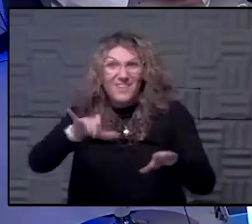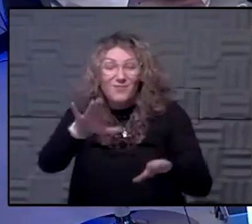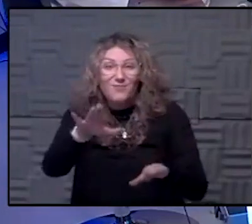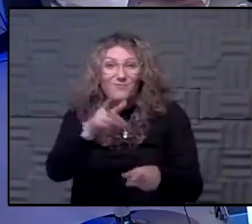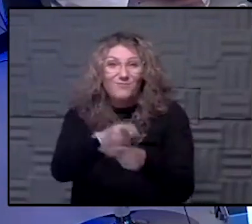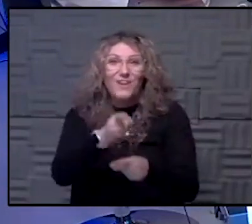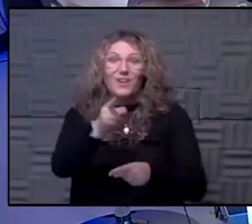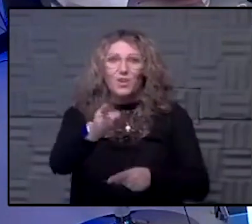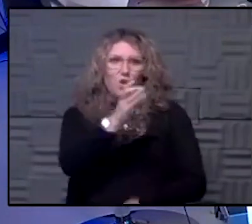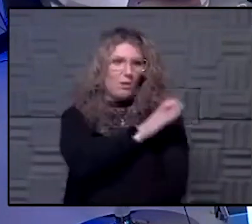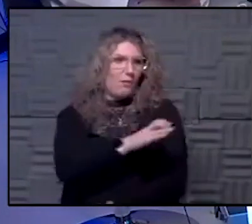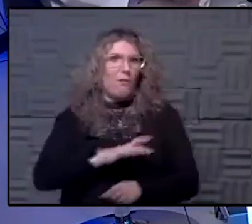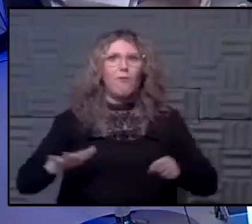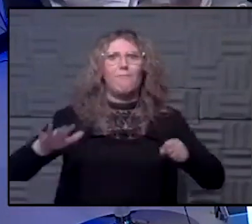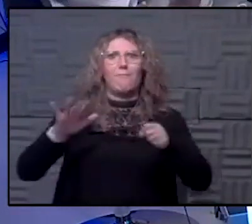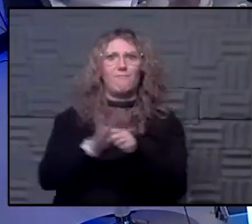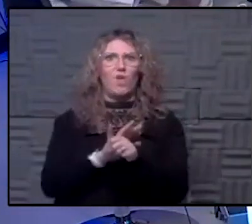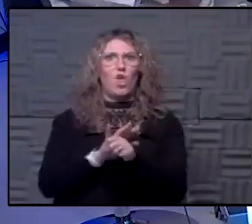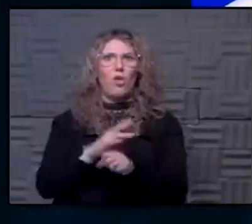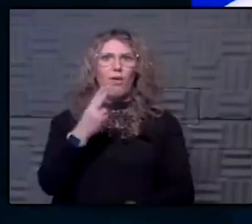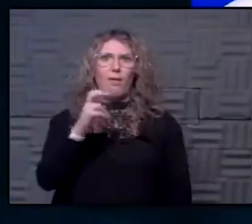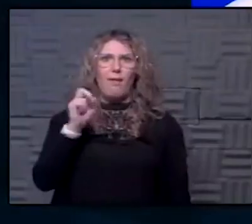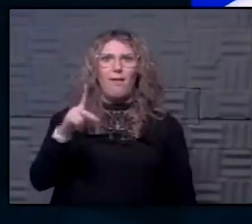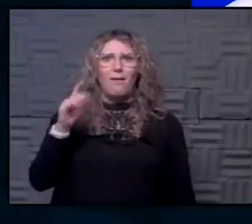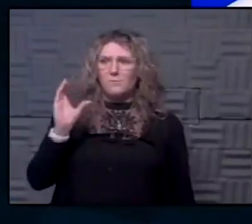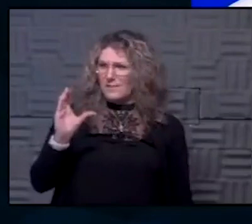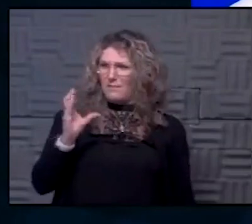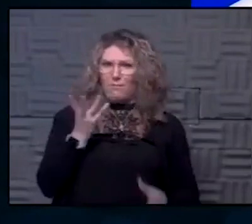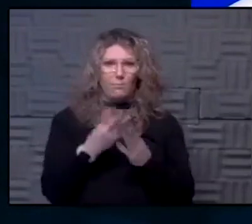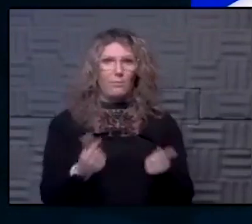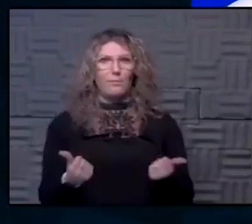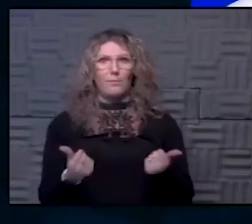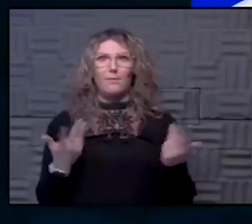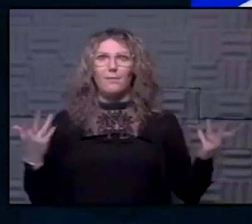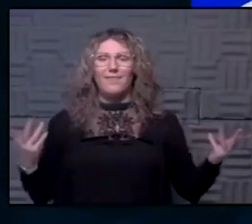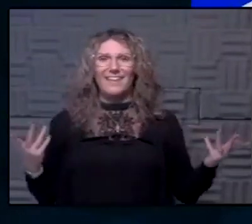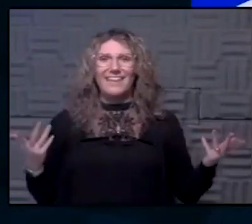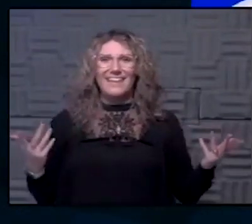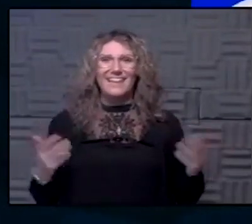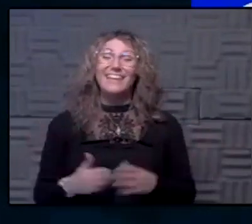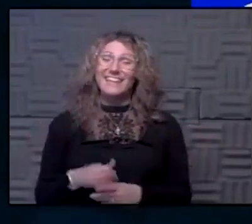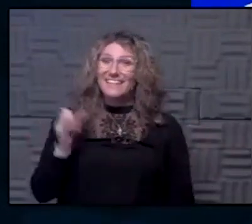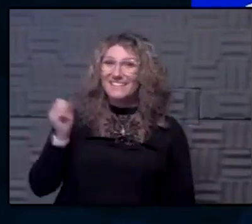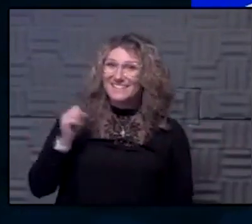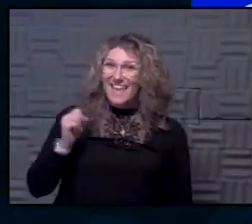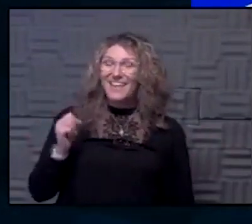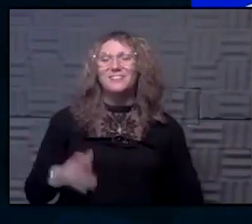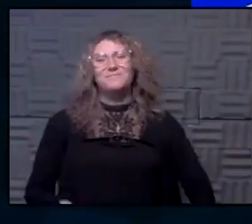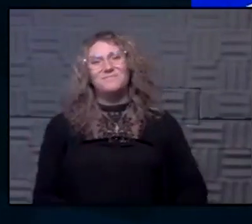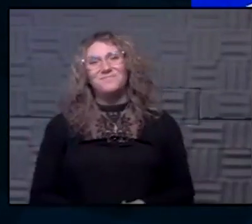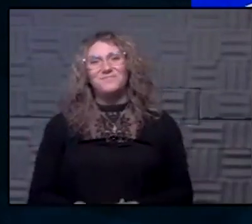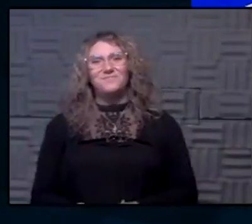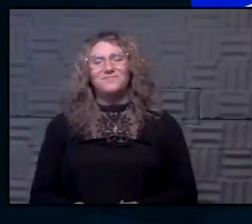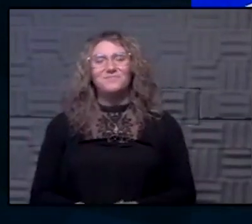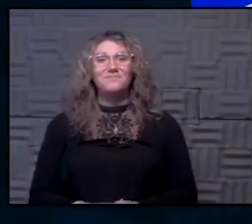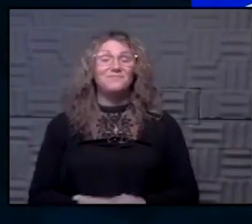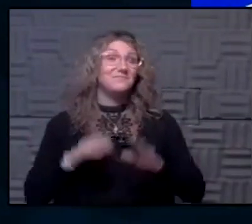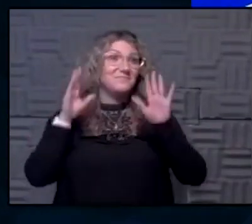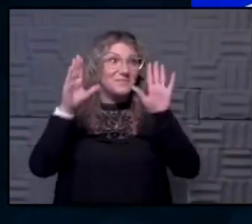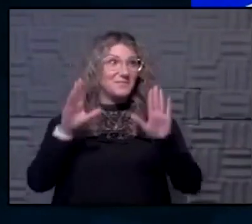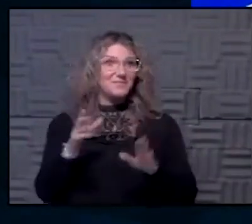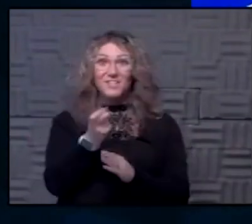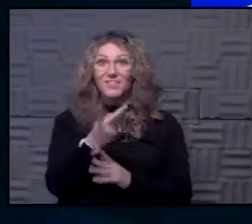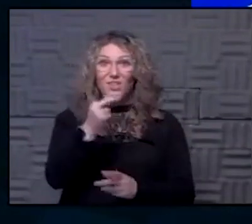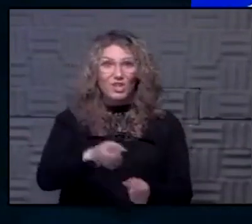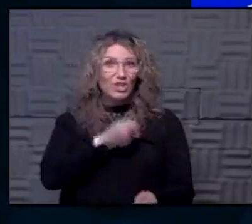Because your clinics used to be full of hepatitis C, and it's just kind of like gone away. We virtually don't see any hepatitis C anymore. Just in a matter of a few